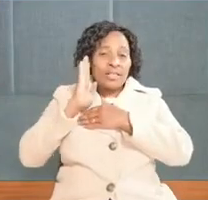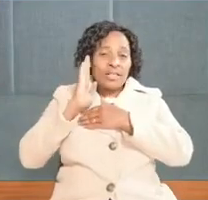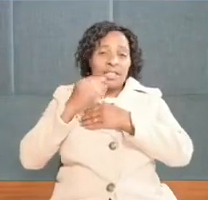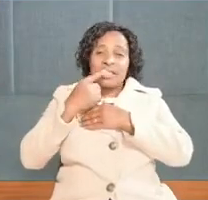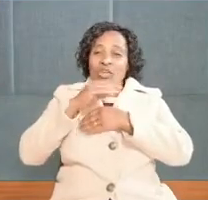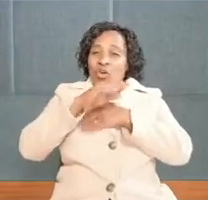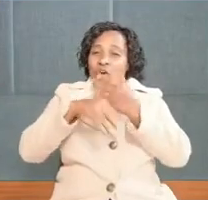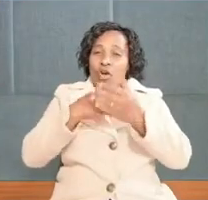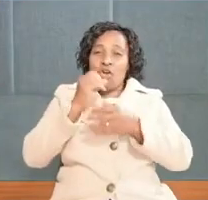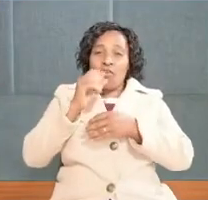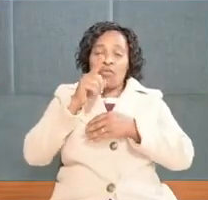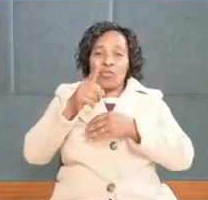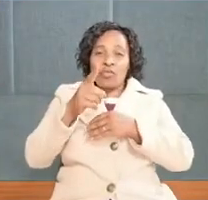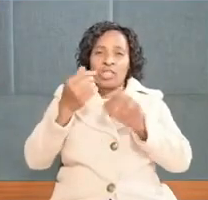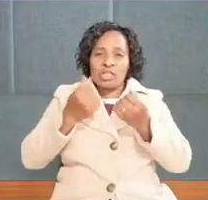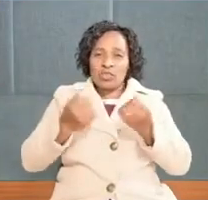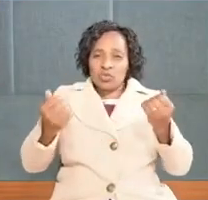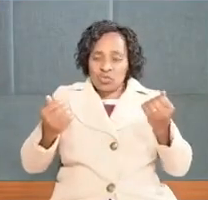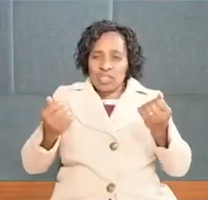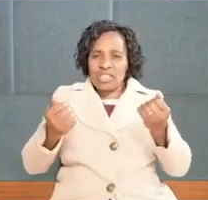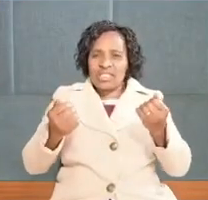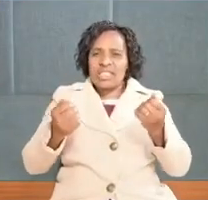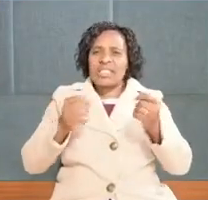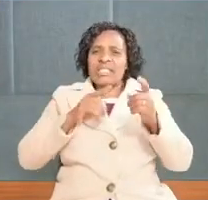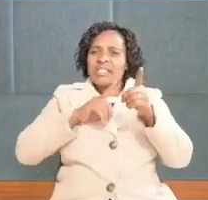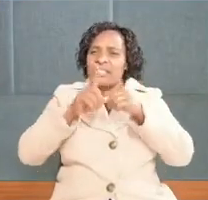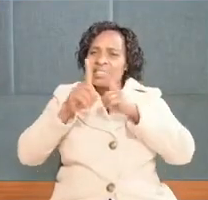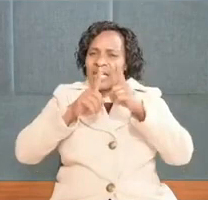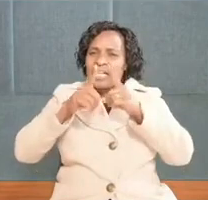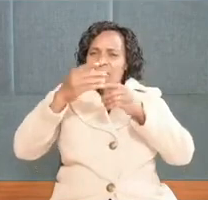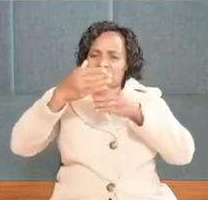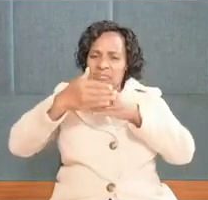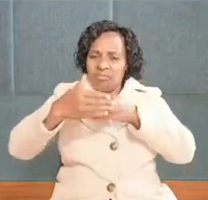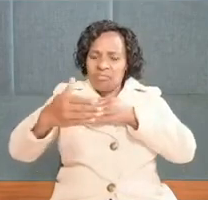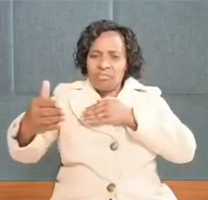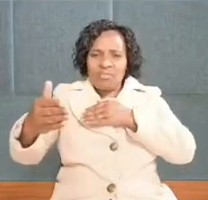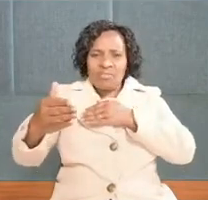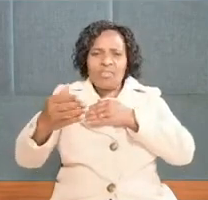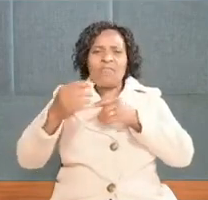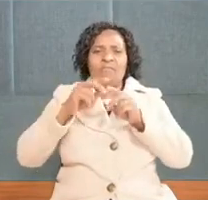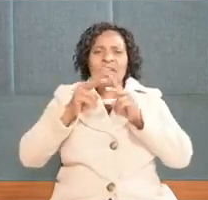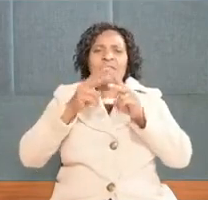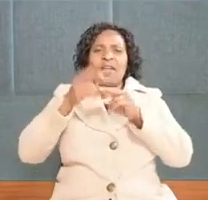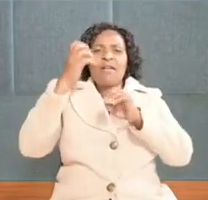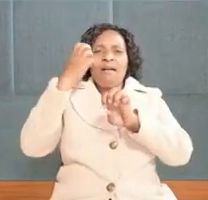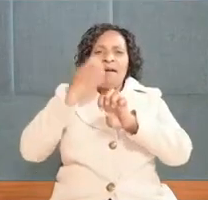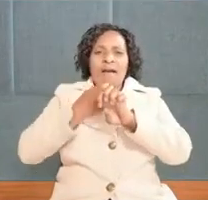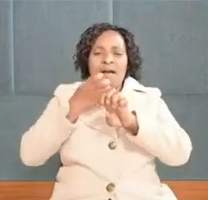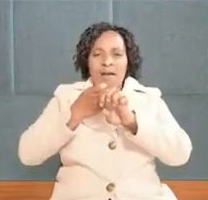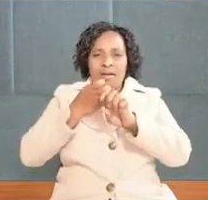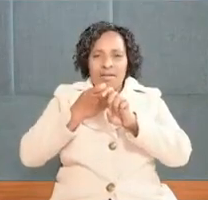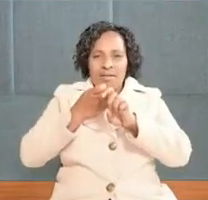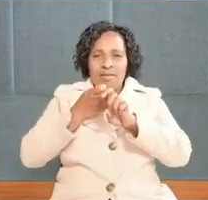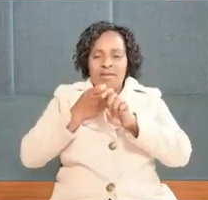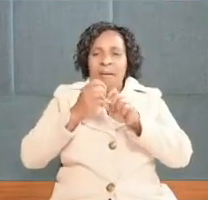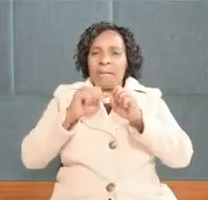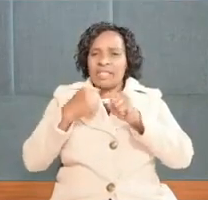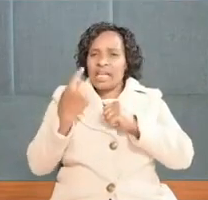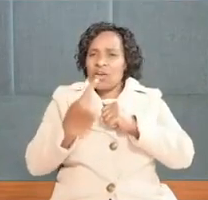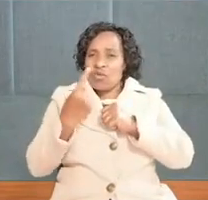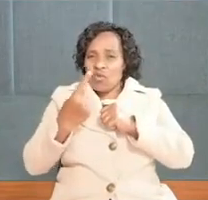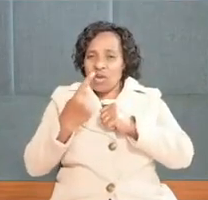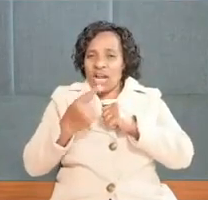all of you and the children something. The journey ahead is a little difficult. The highways are lonely